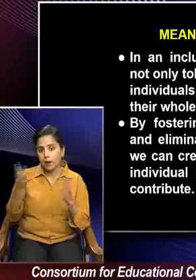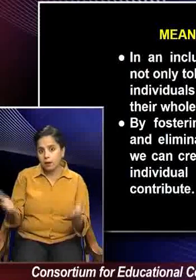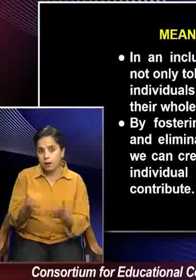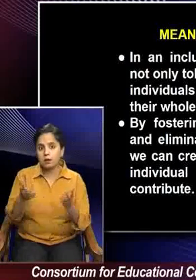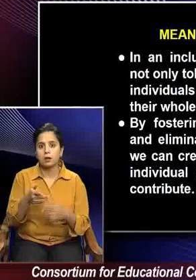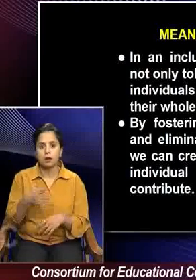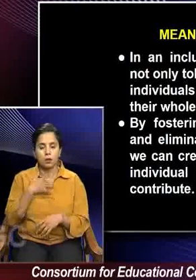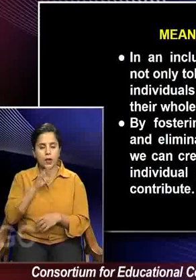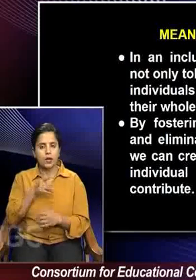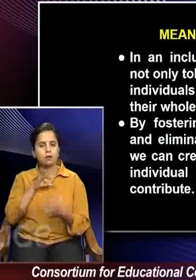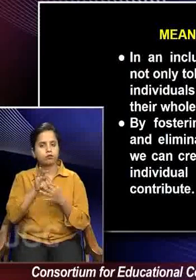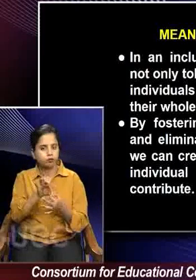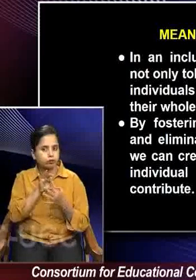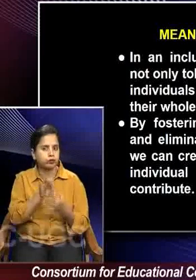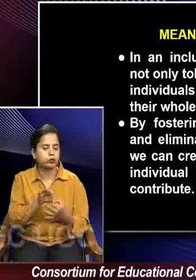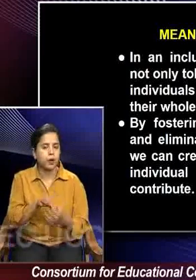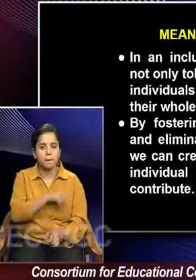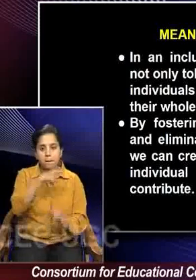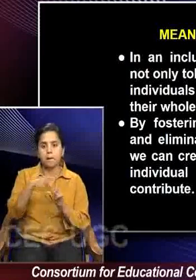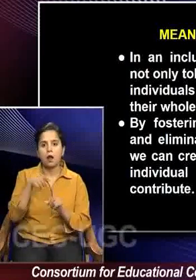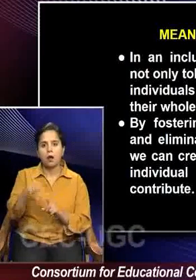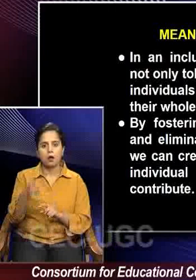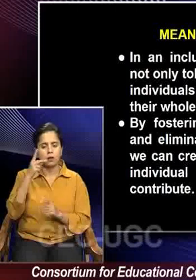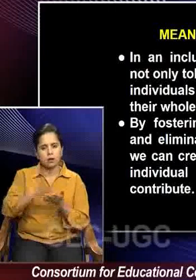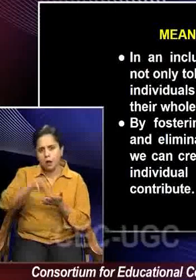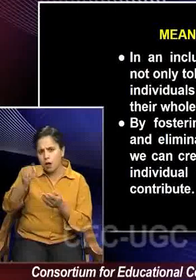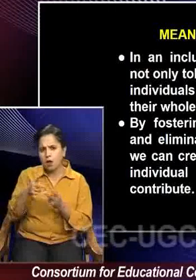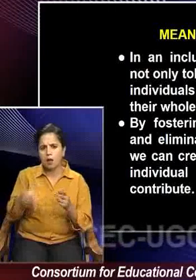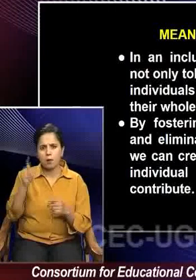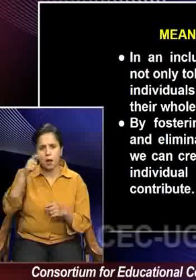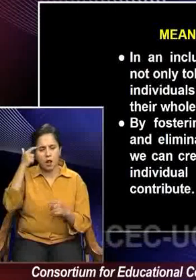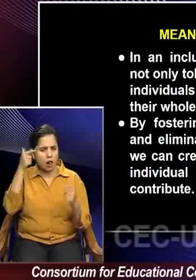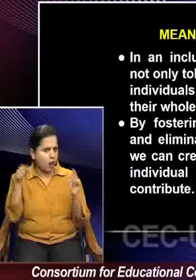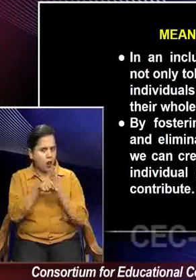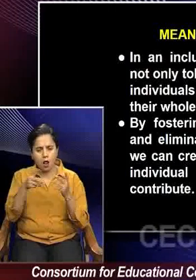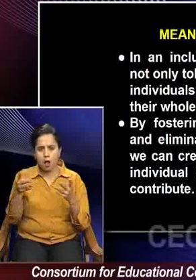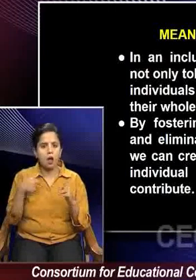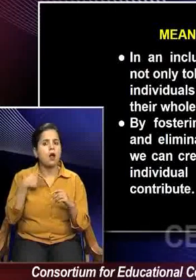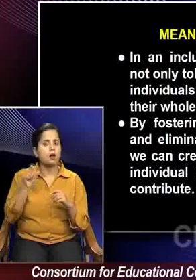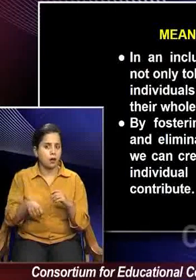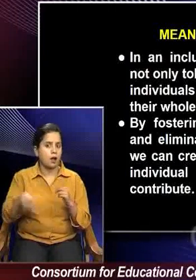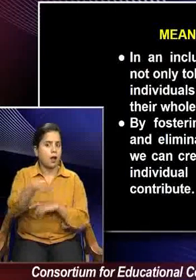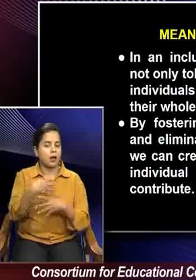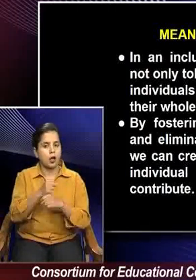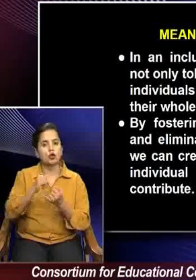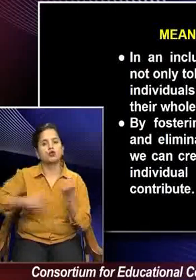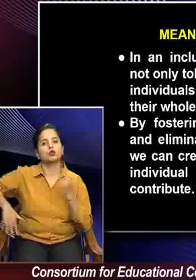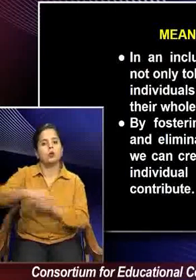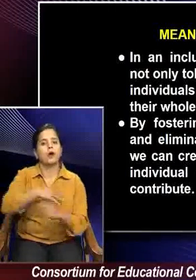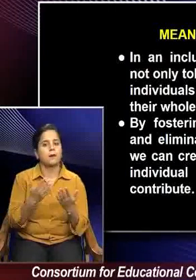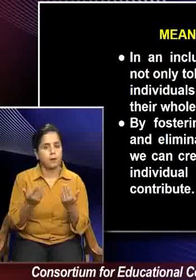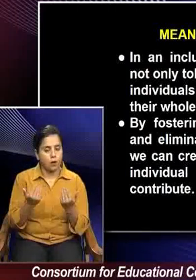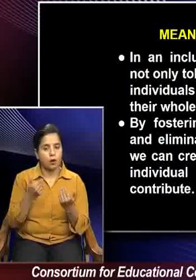sense of belonging and eliminating biases and barriers, we can create a society